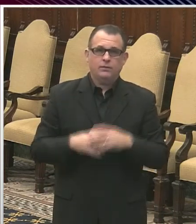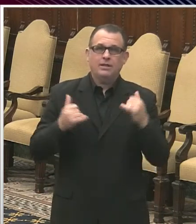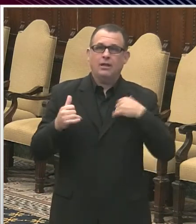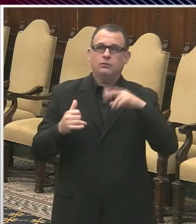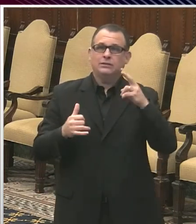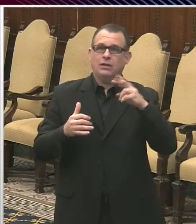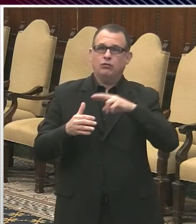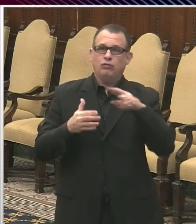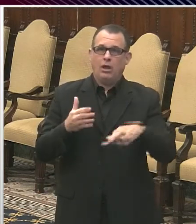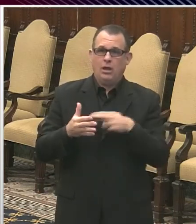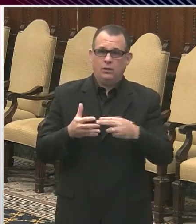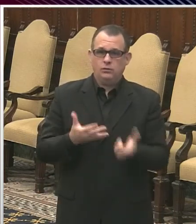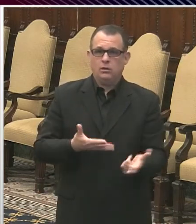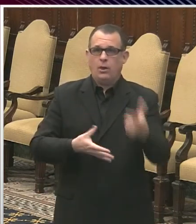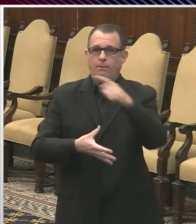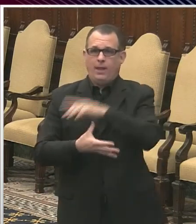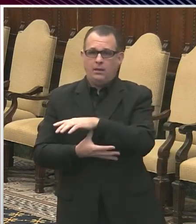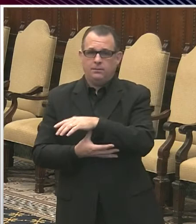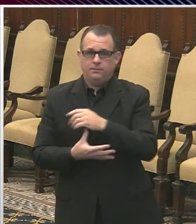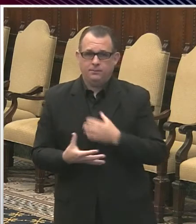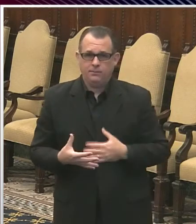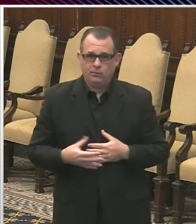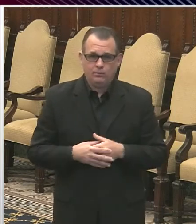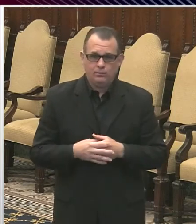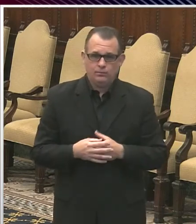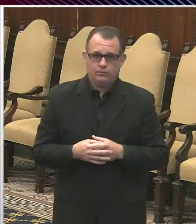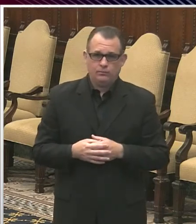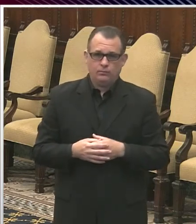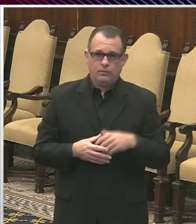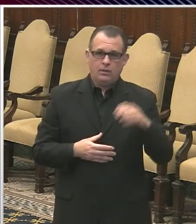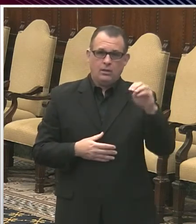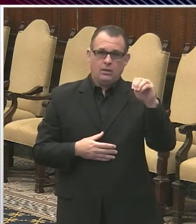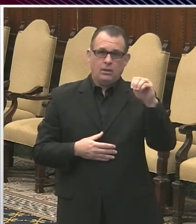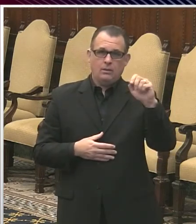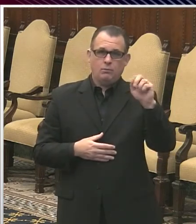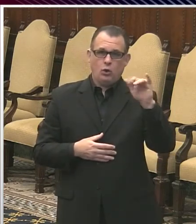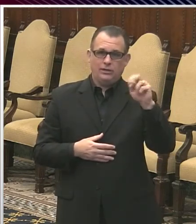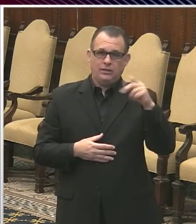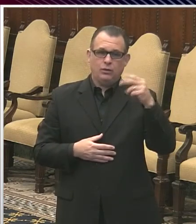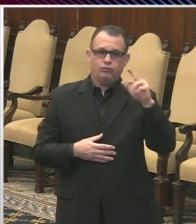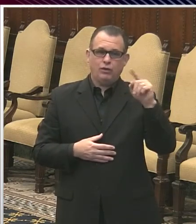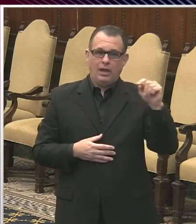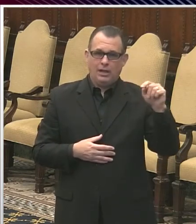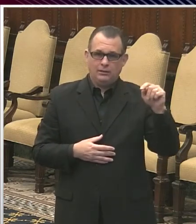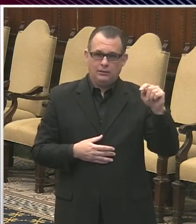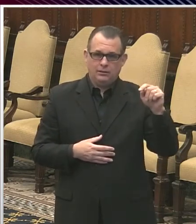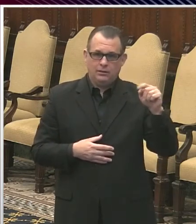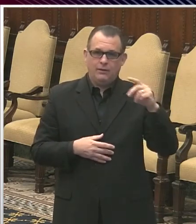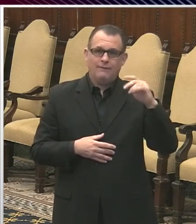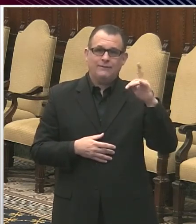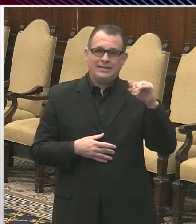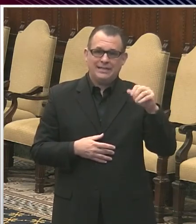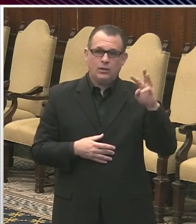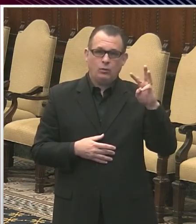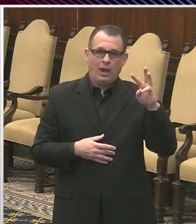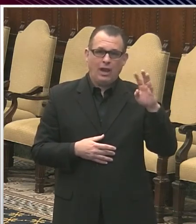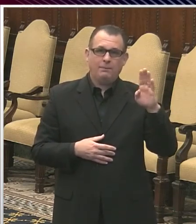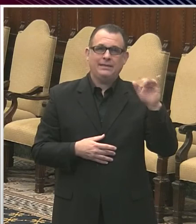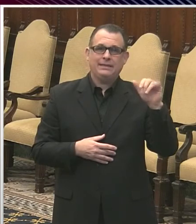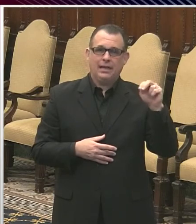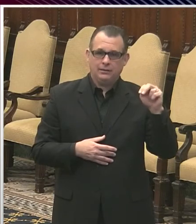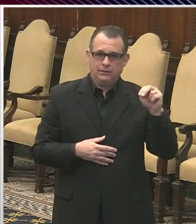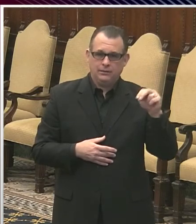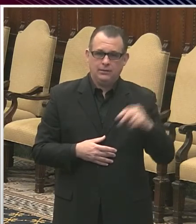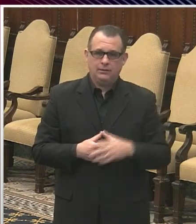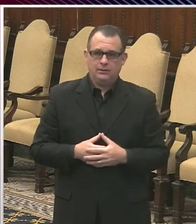of questions. And next we go back to Martin Pratt of Philly YBN. Thank you. Brian, I wanted to clarify a